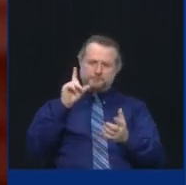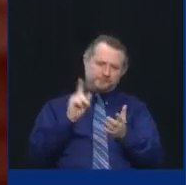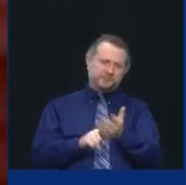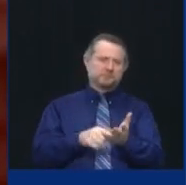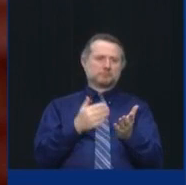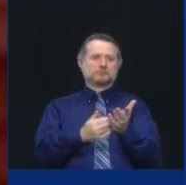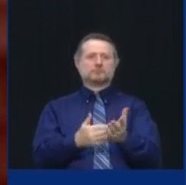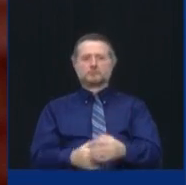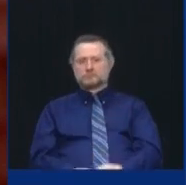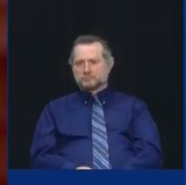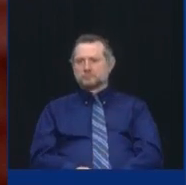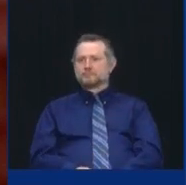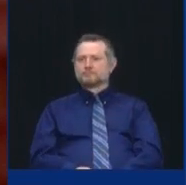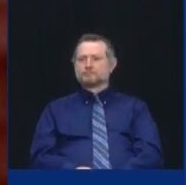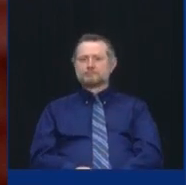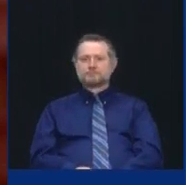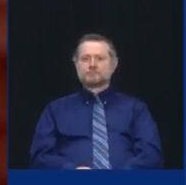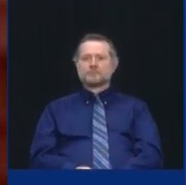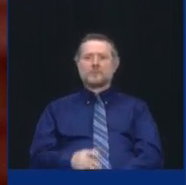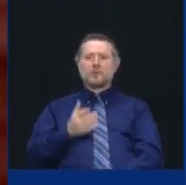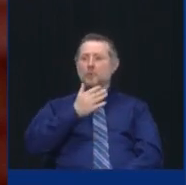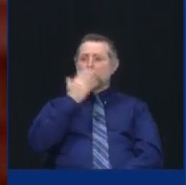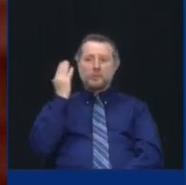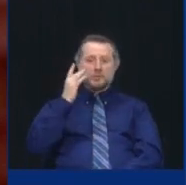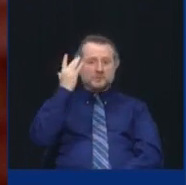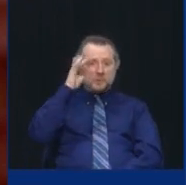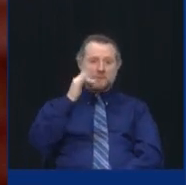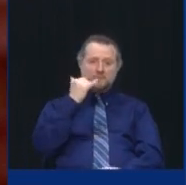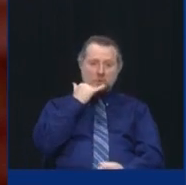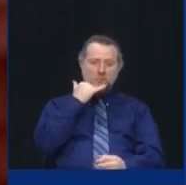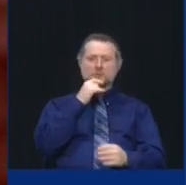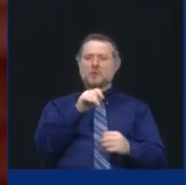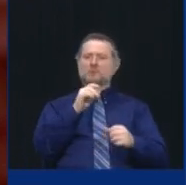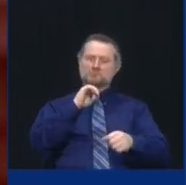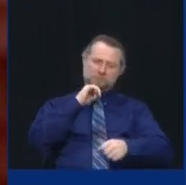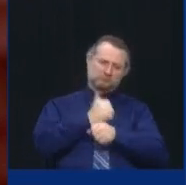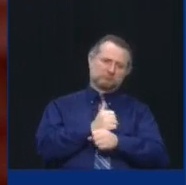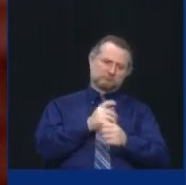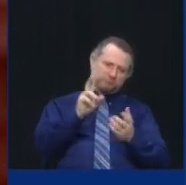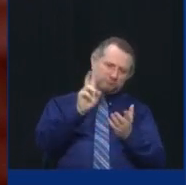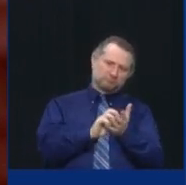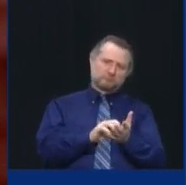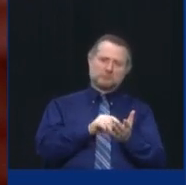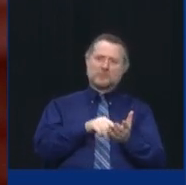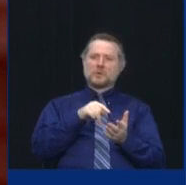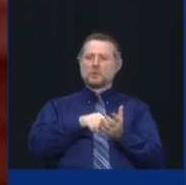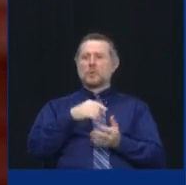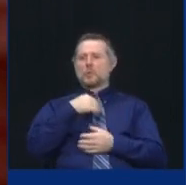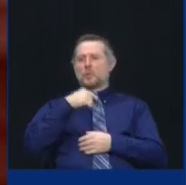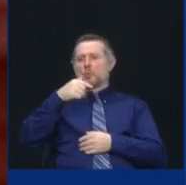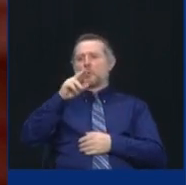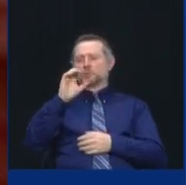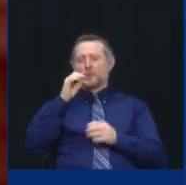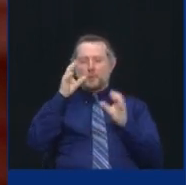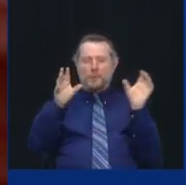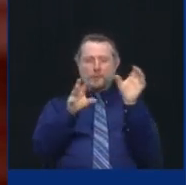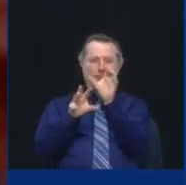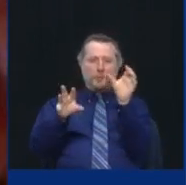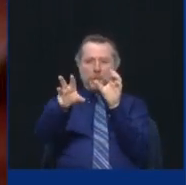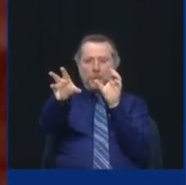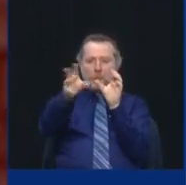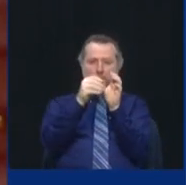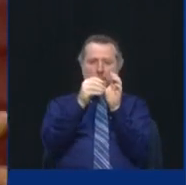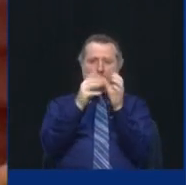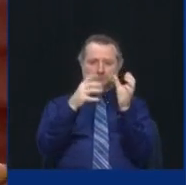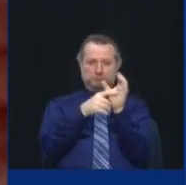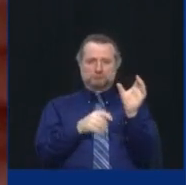Excelsior Pass. You can print it out if you do not have a smartphone. You can use that. There's a QR code on it that you'll be able to use to present as proof of your